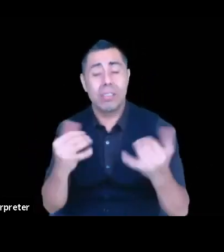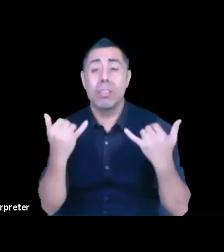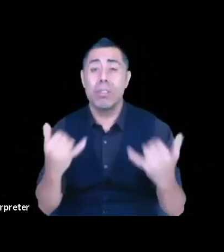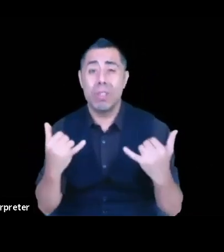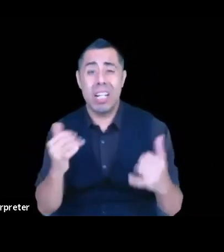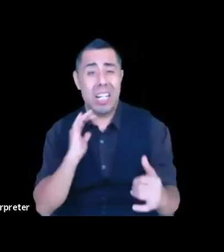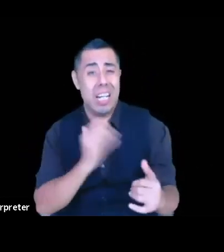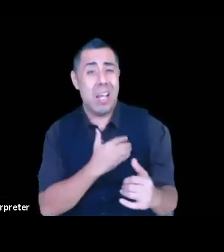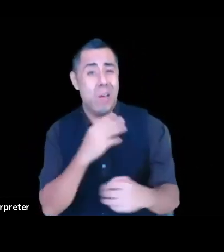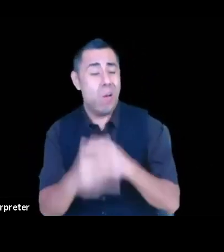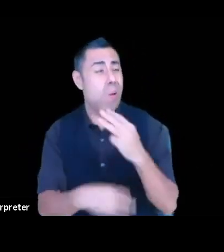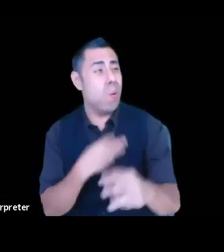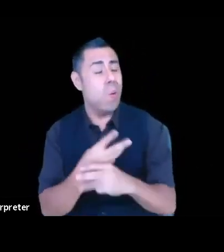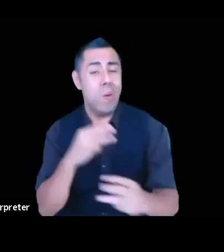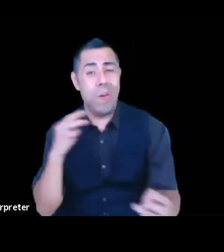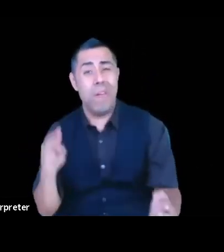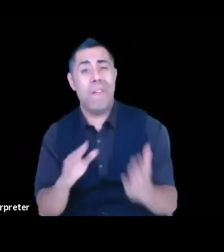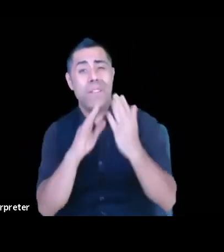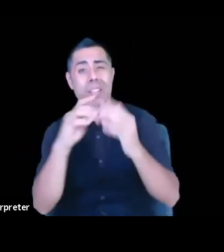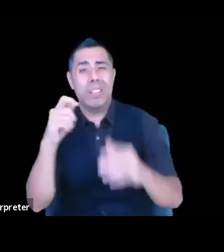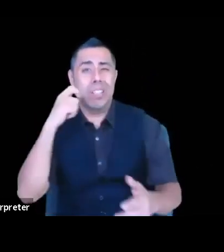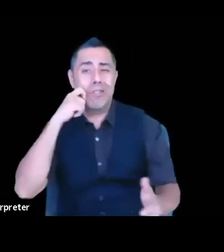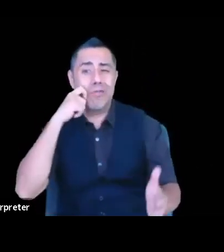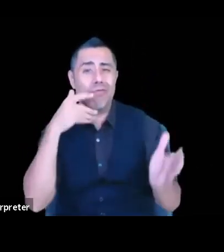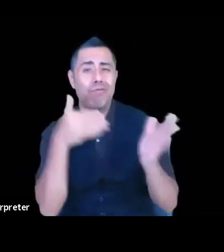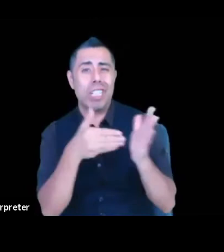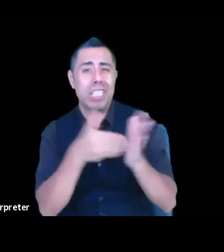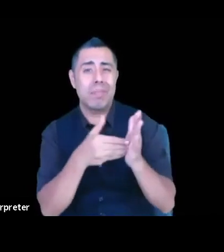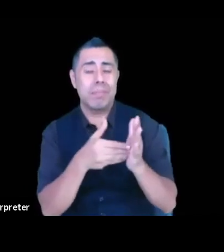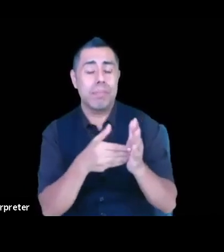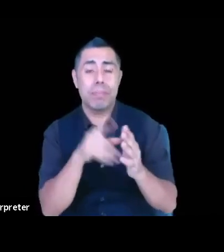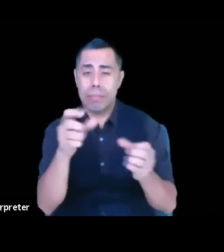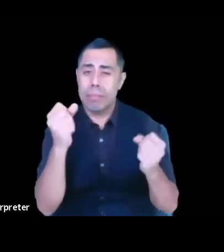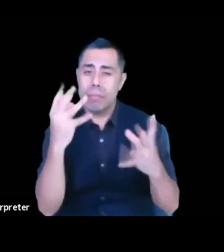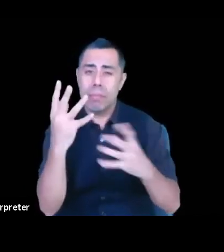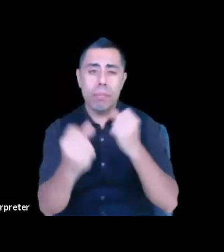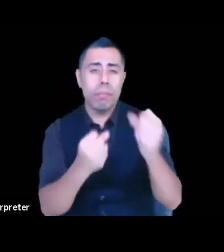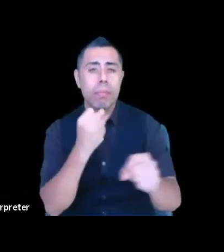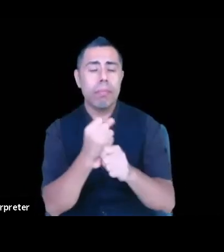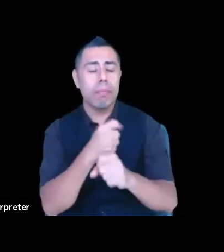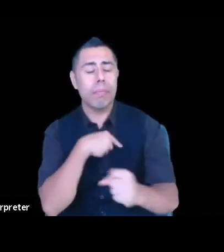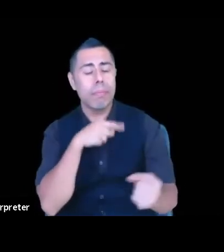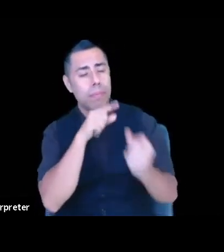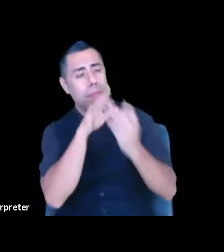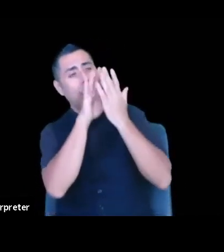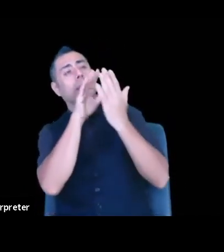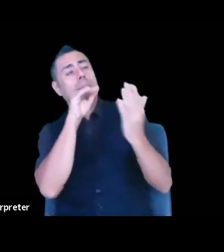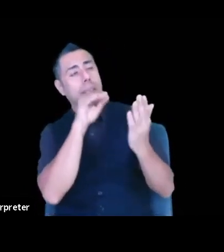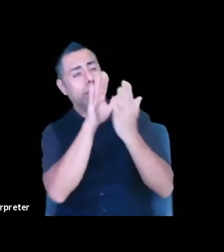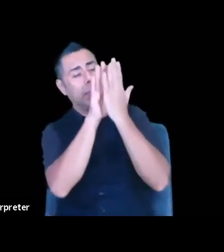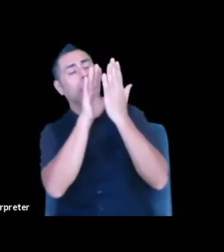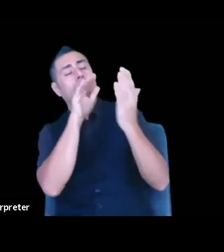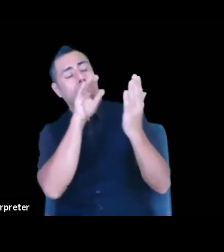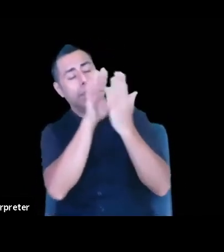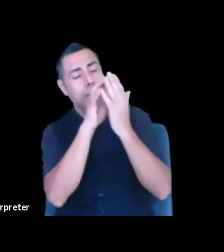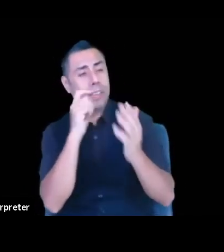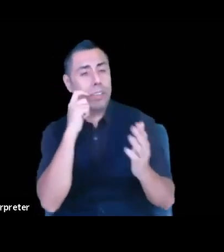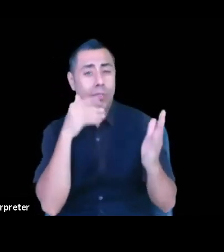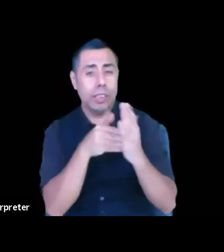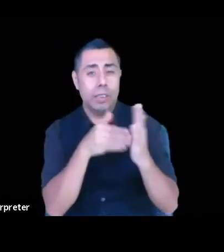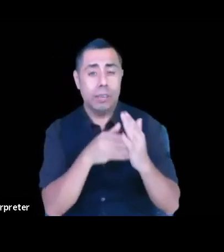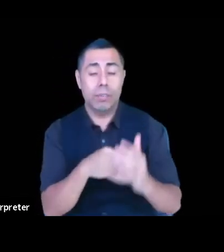racism, racism that we have faced for decades, not just with the Native Americans, but with other people of color as